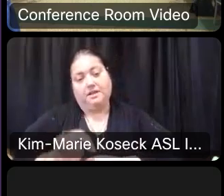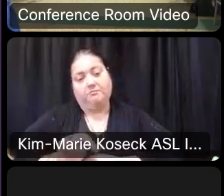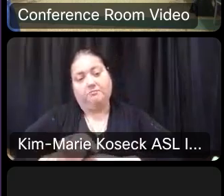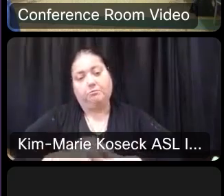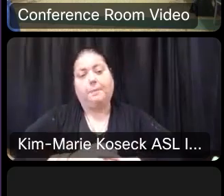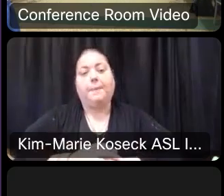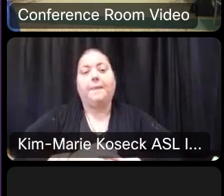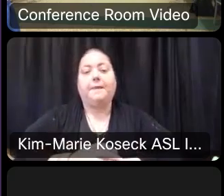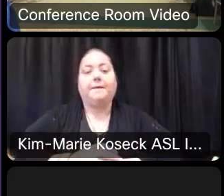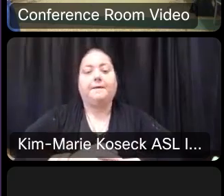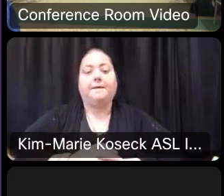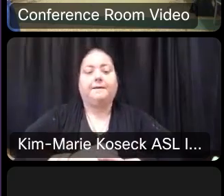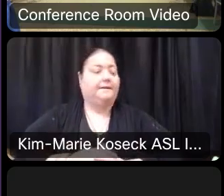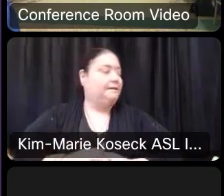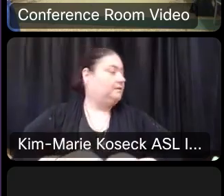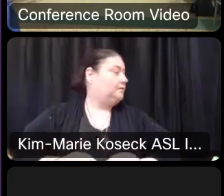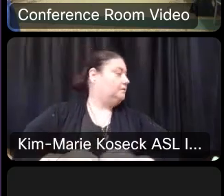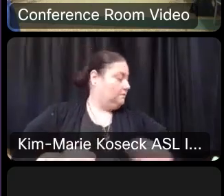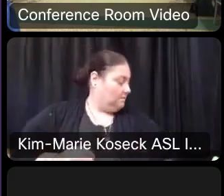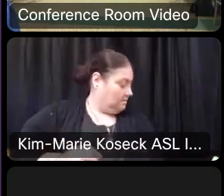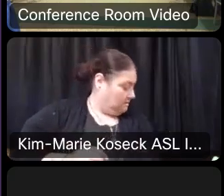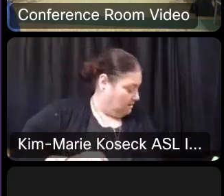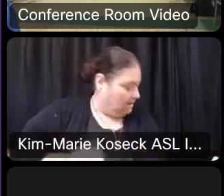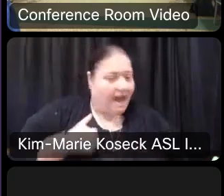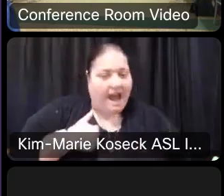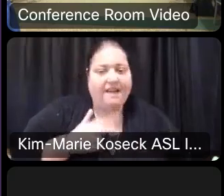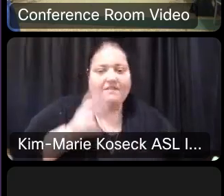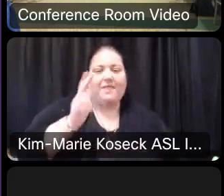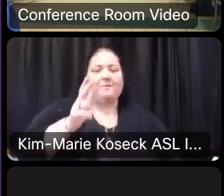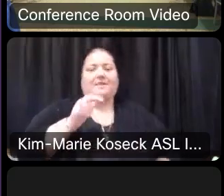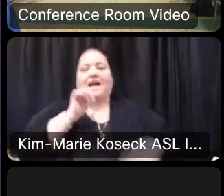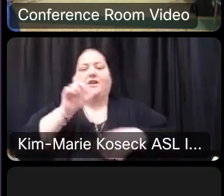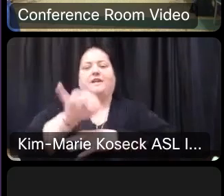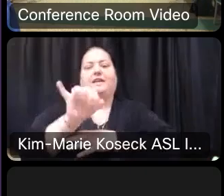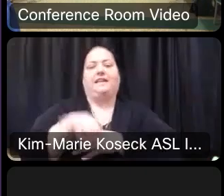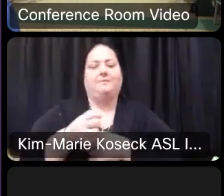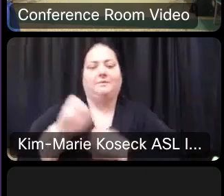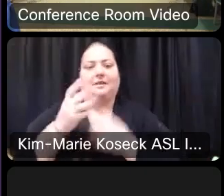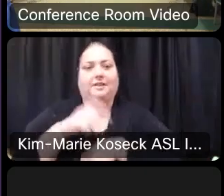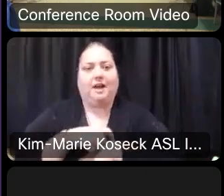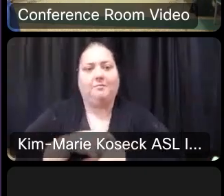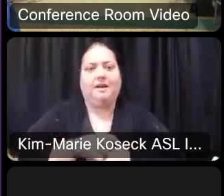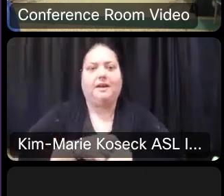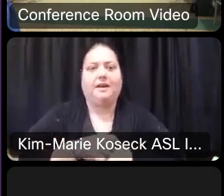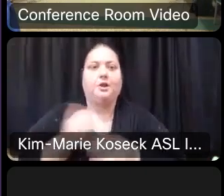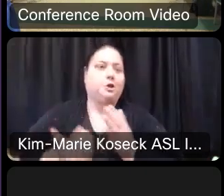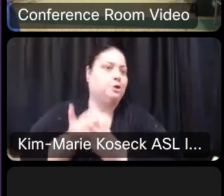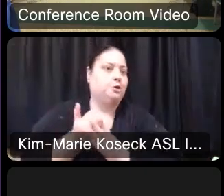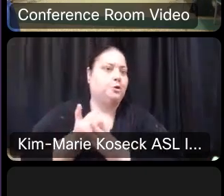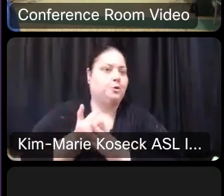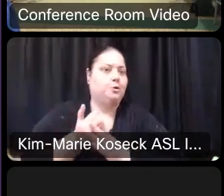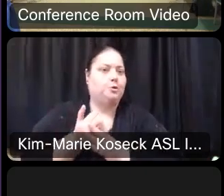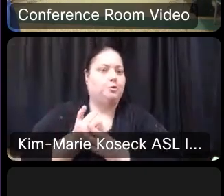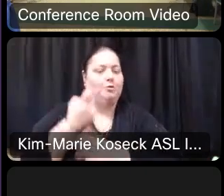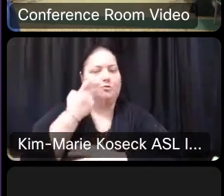Oh, thank you. I have 3 minutes. I don't need that much time. But based on the news recently with the